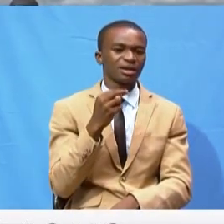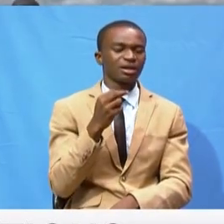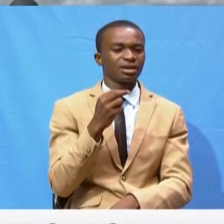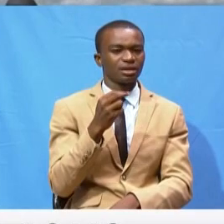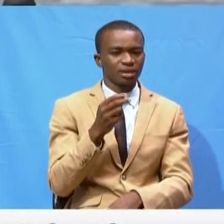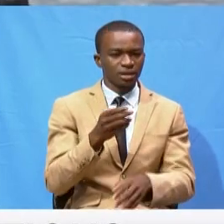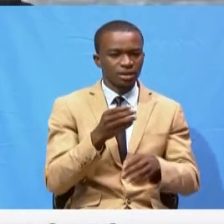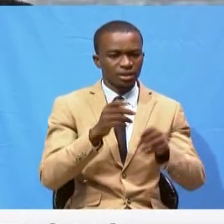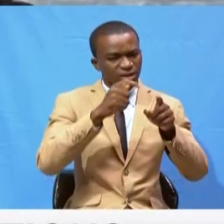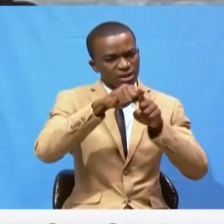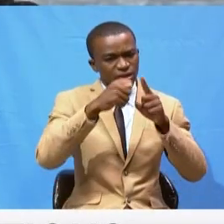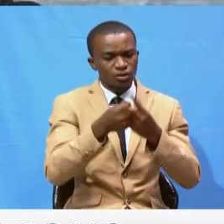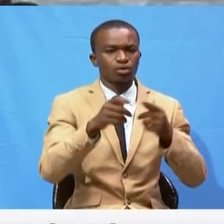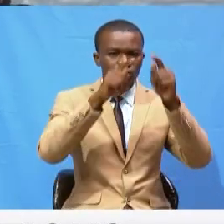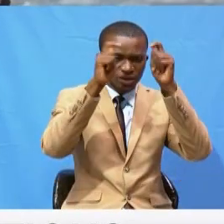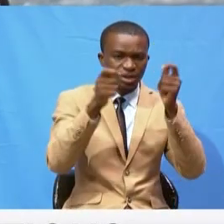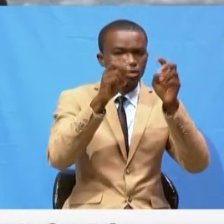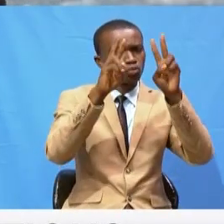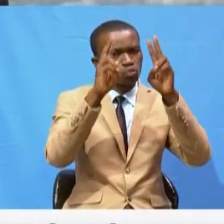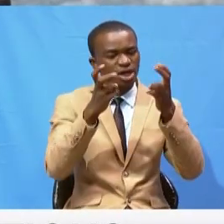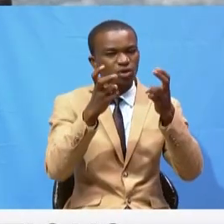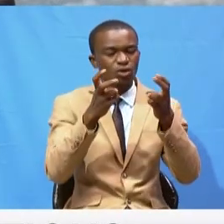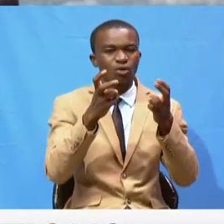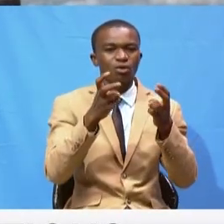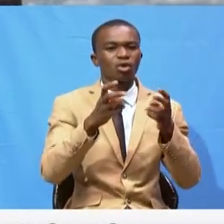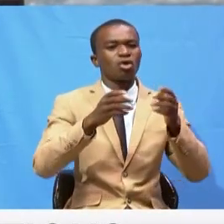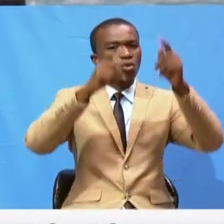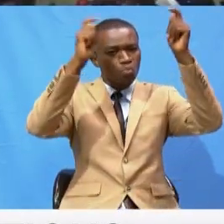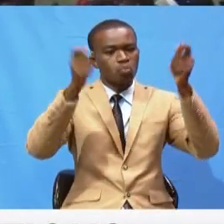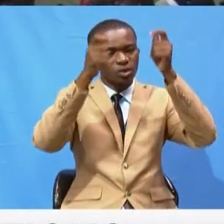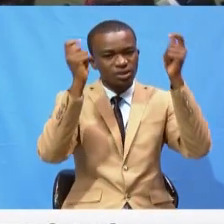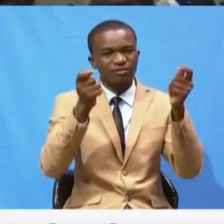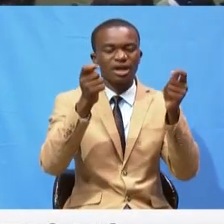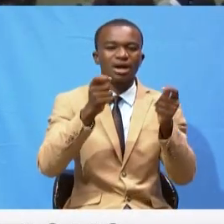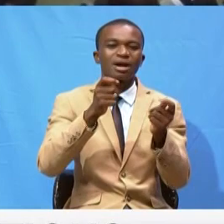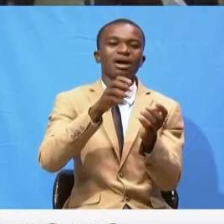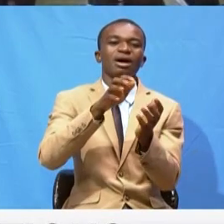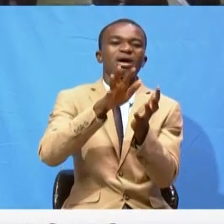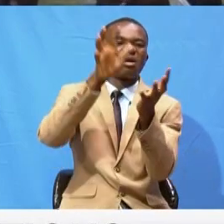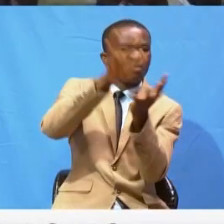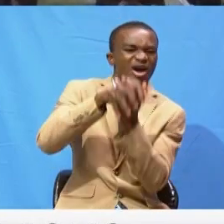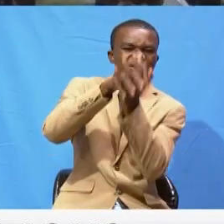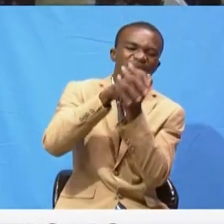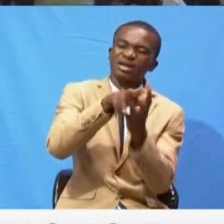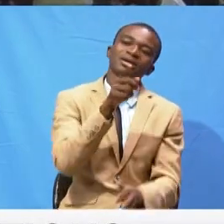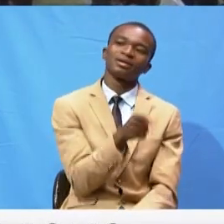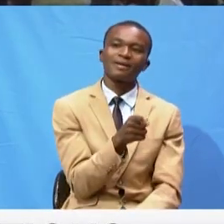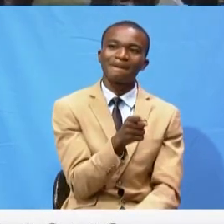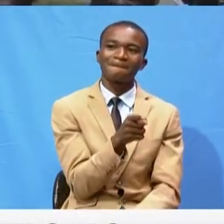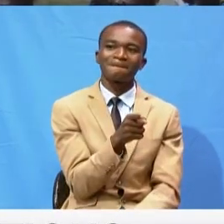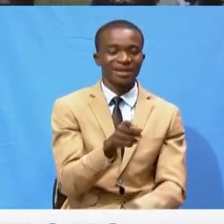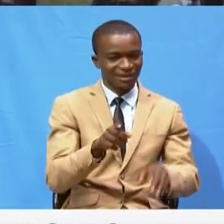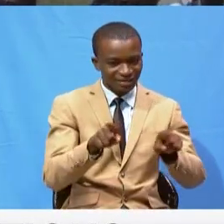Province and in the Barossa soils to be able to support the brother. So we want to make sure that we invite as many international tourists,